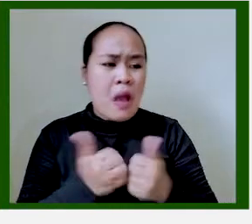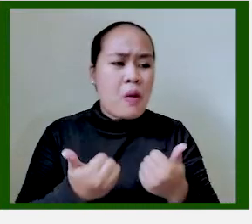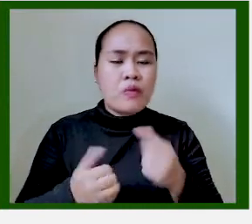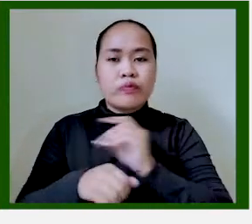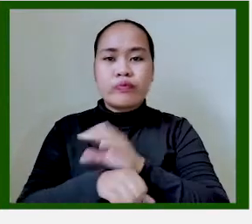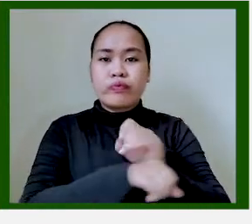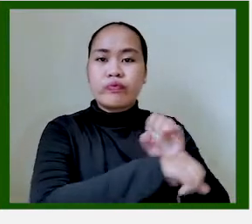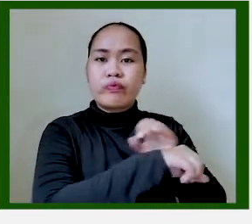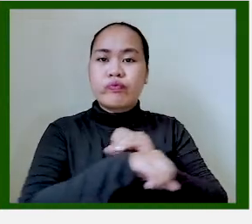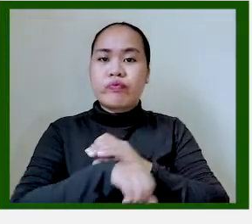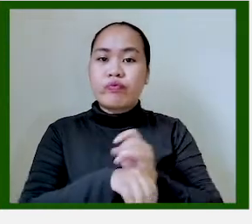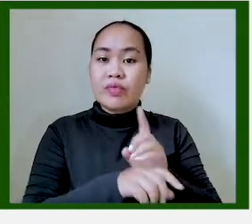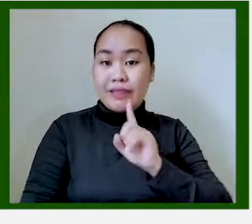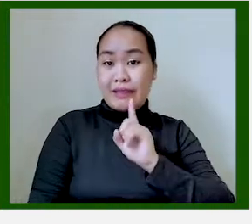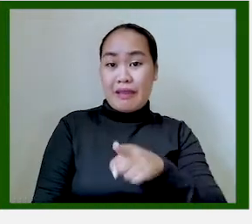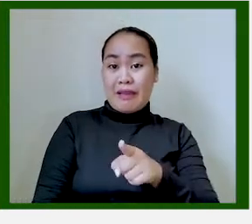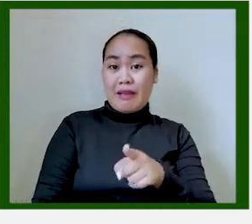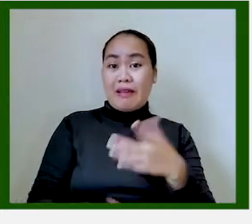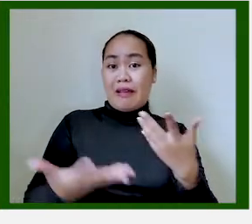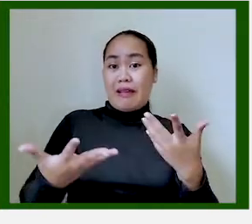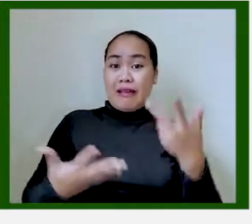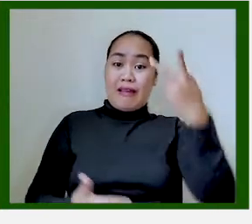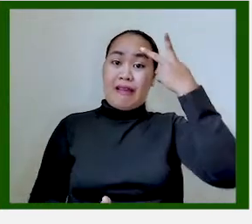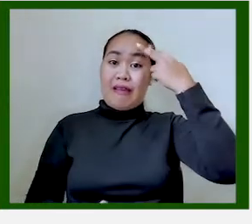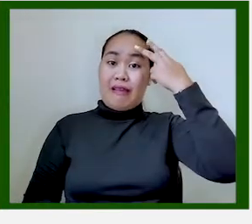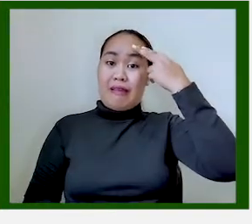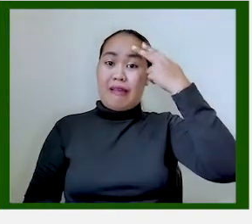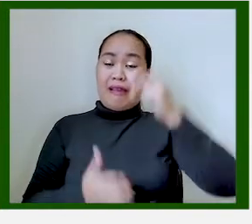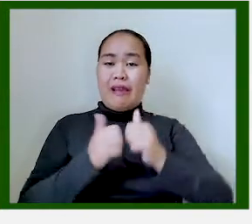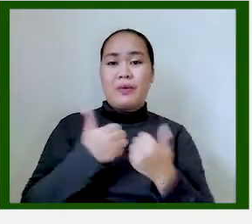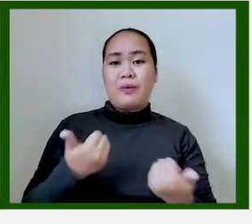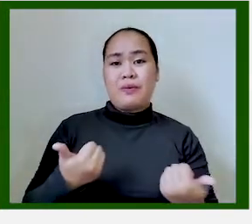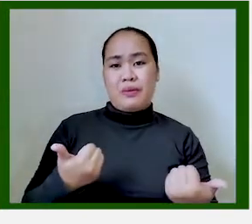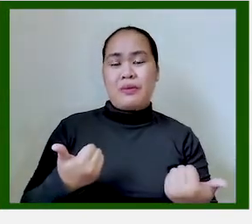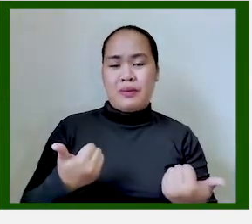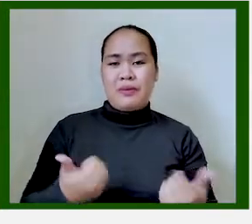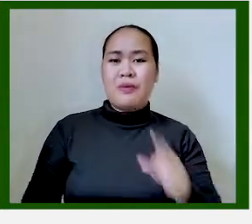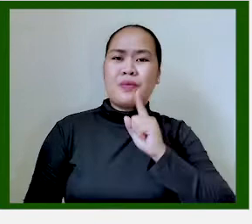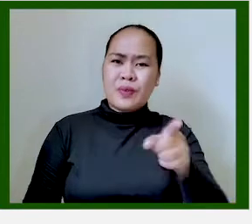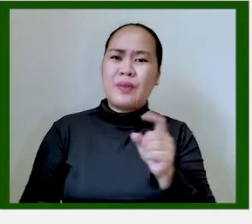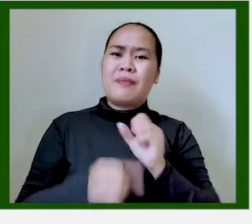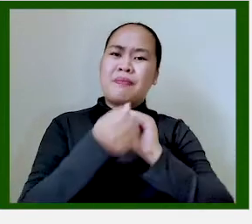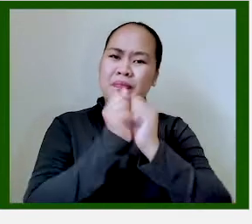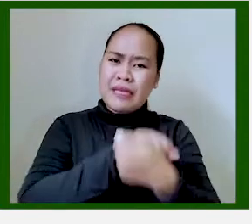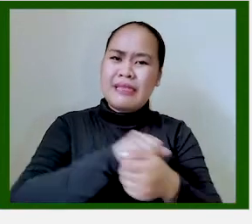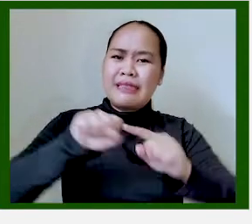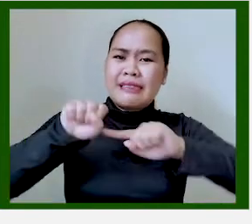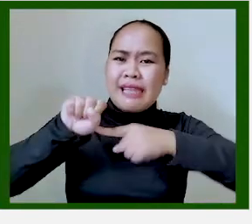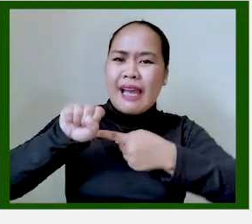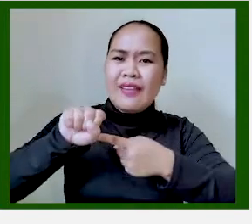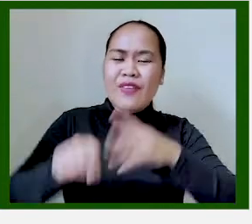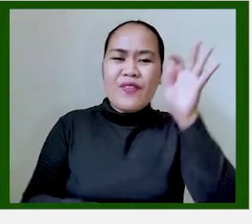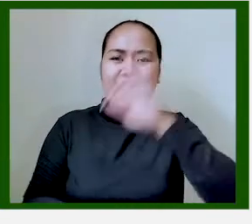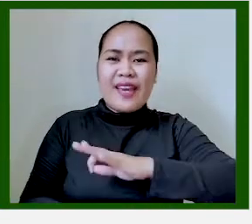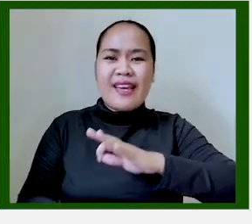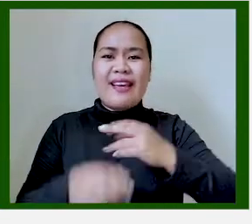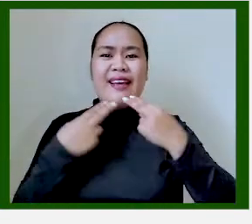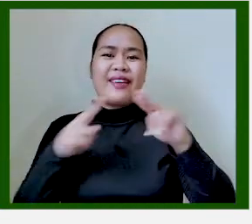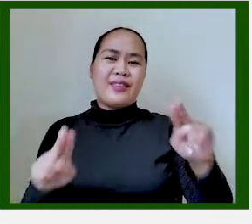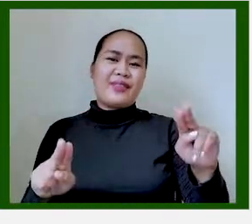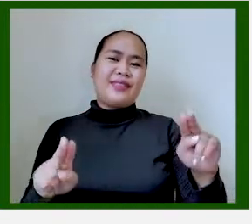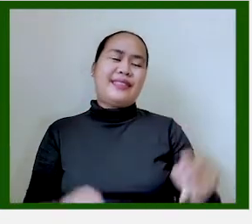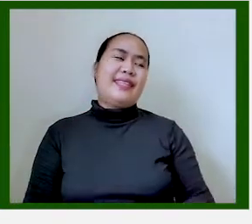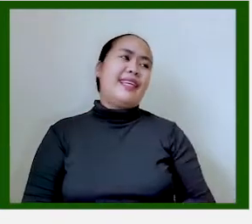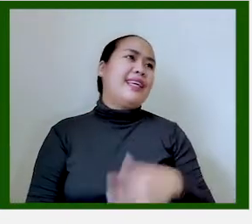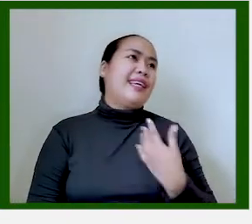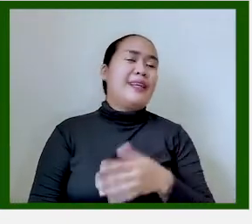yun? Misinterpretation lang, di ba? And then, ayun na, dyan na mag-uumpisa ang fake news. Di ba? Alam naman natin, sabi